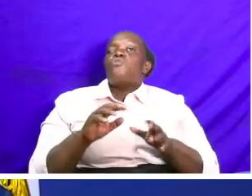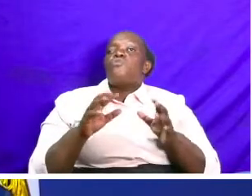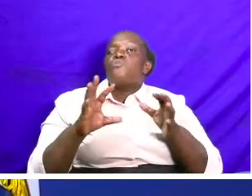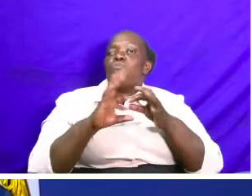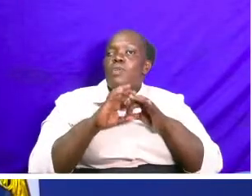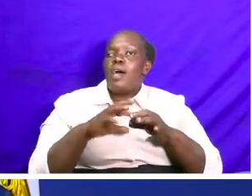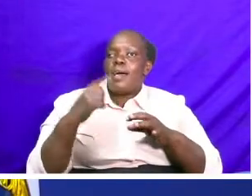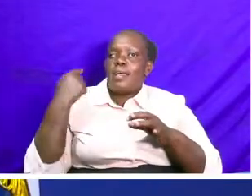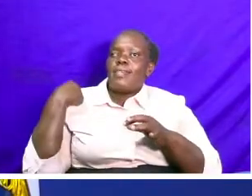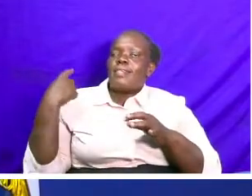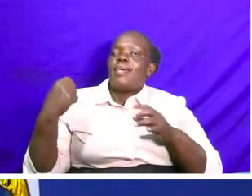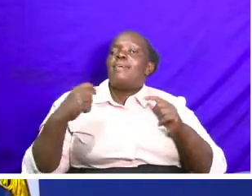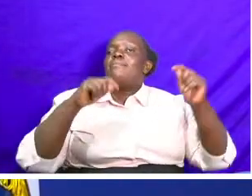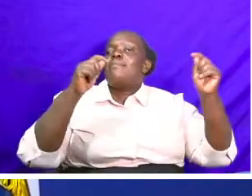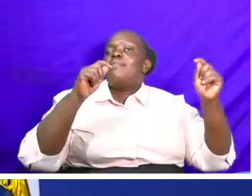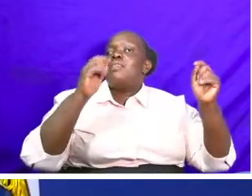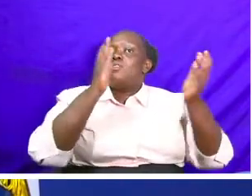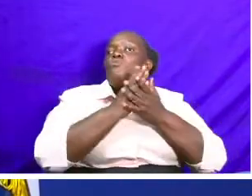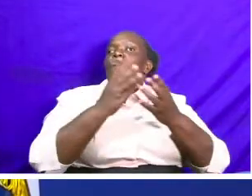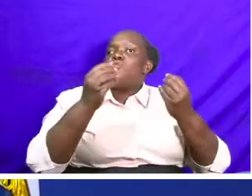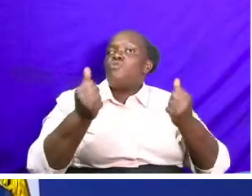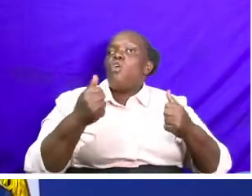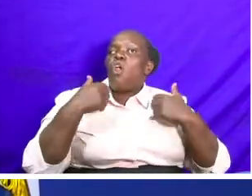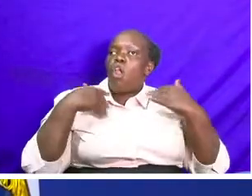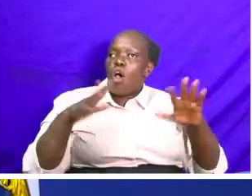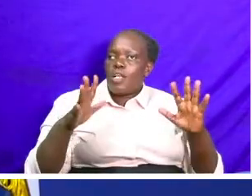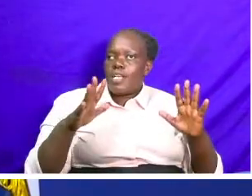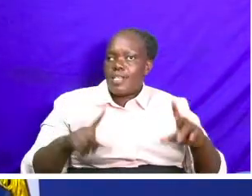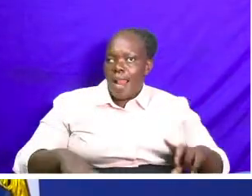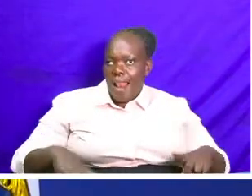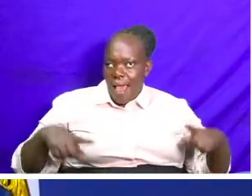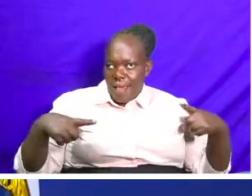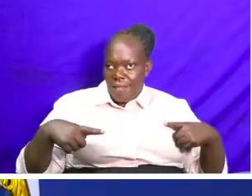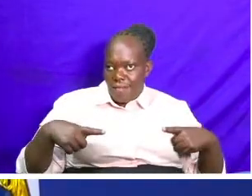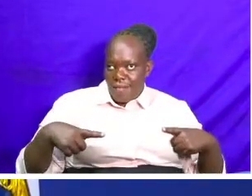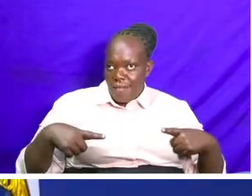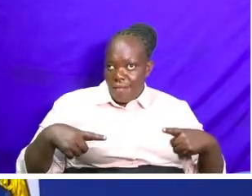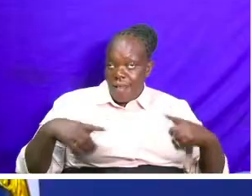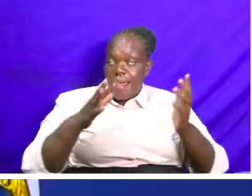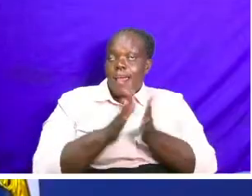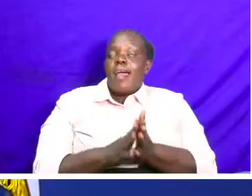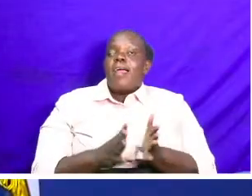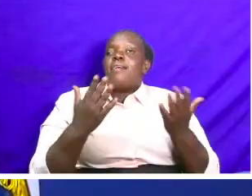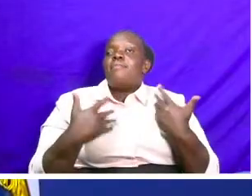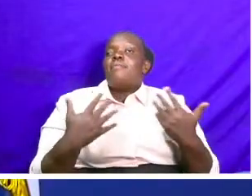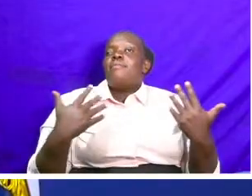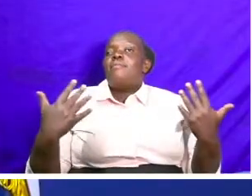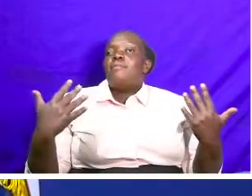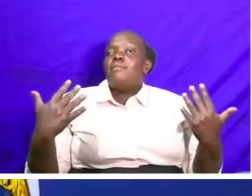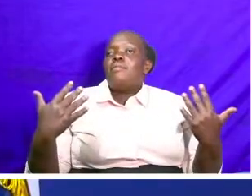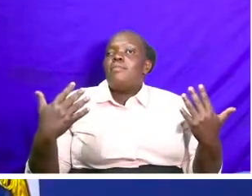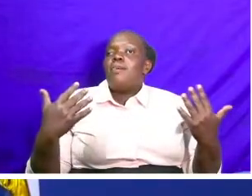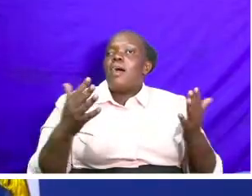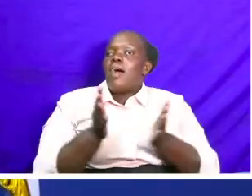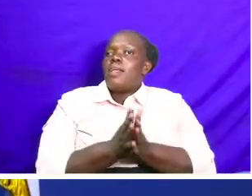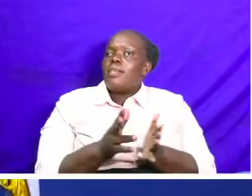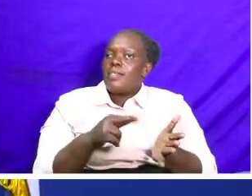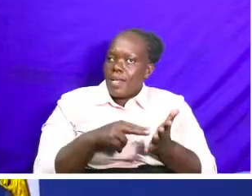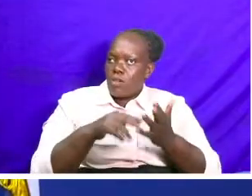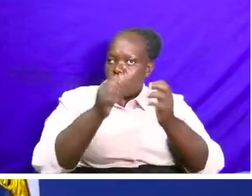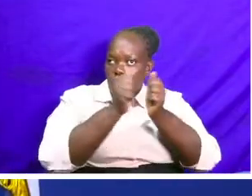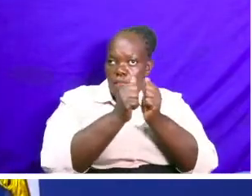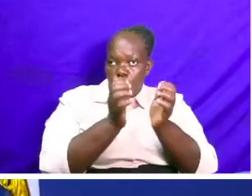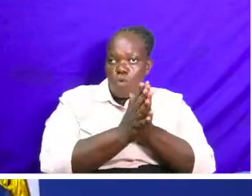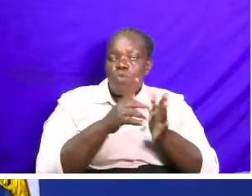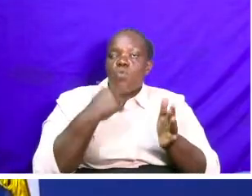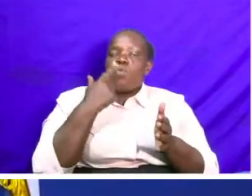Recent protests have resulted in losses of life and property, and we stand in solidarity with